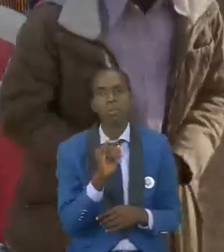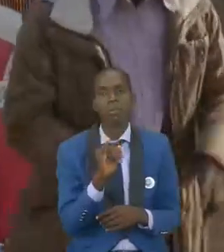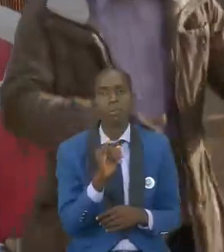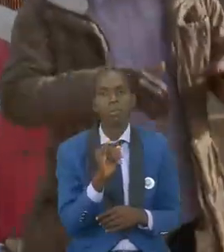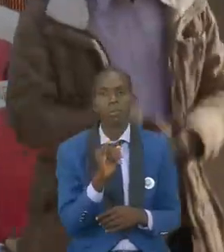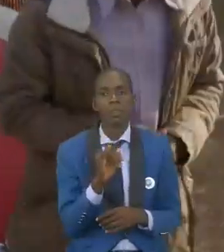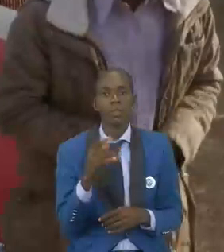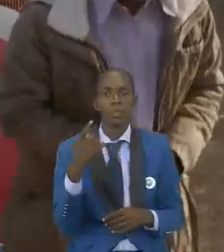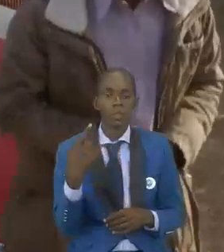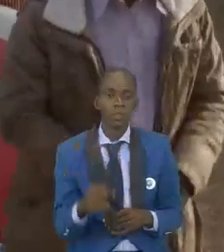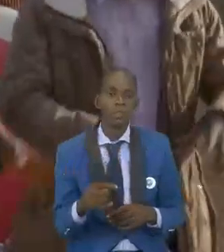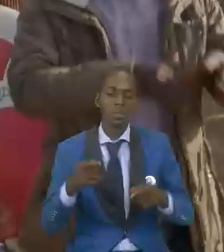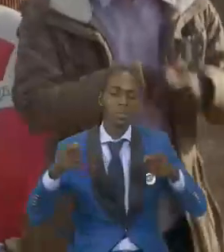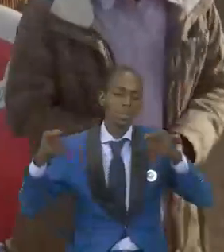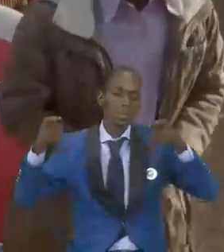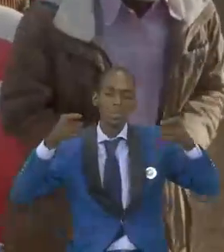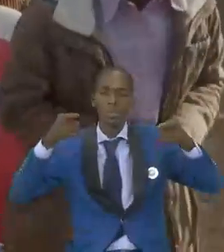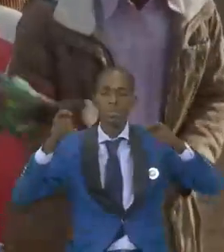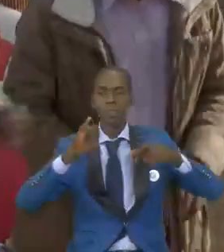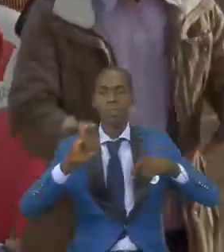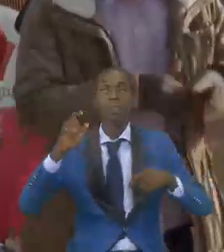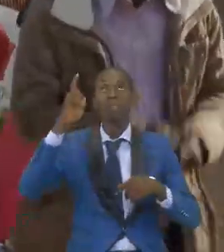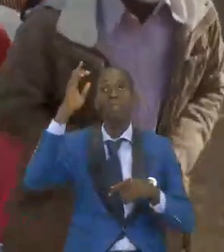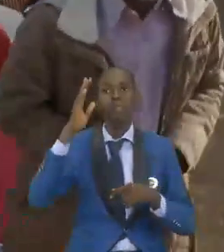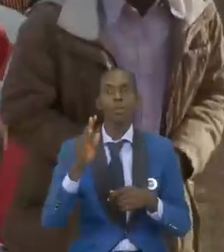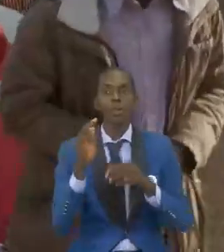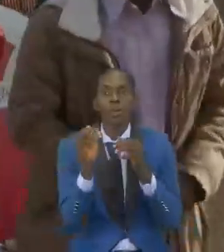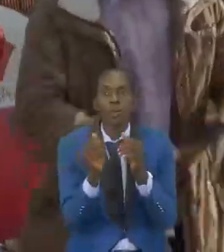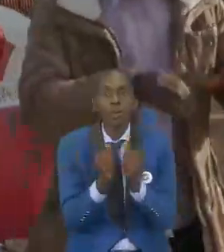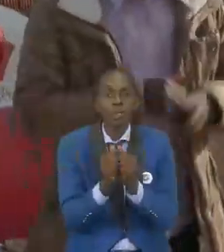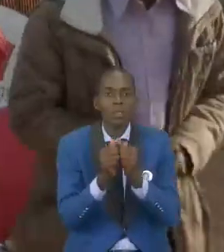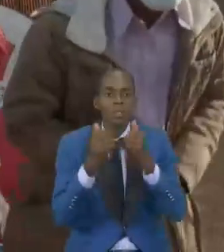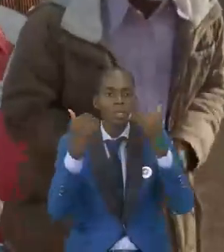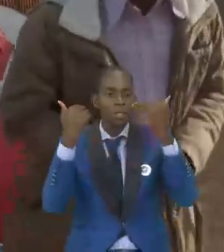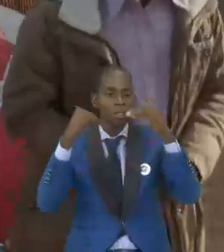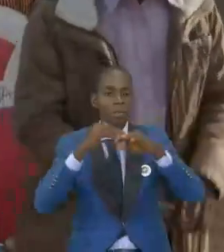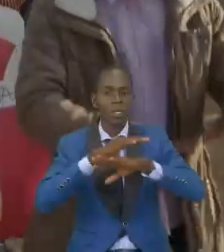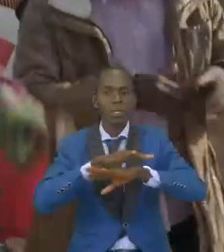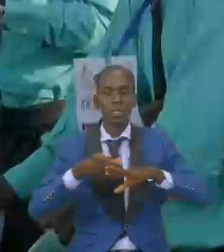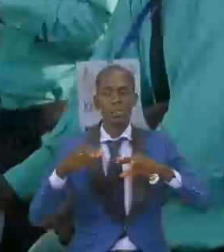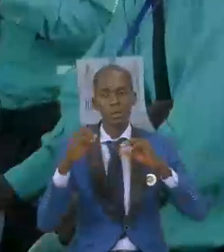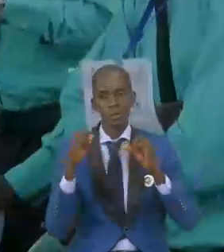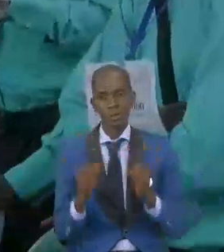the reigning God with limitless power.